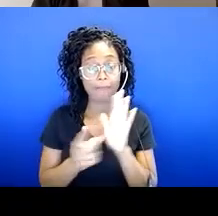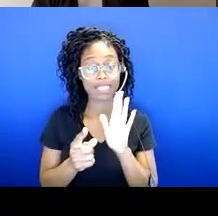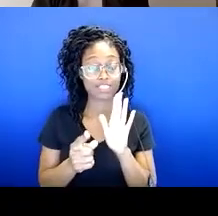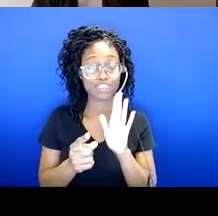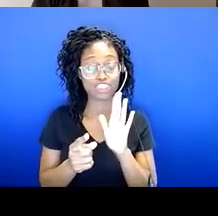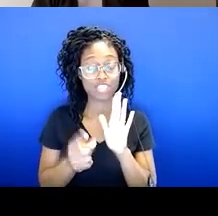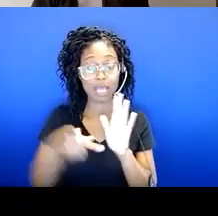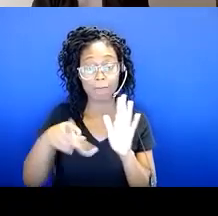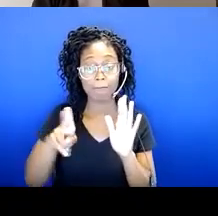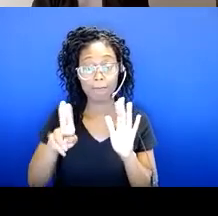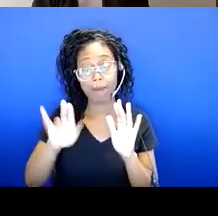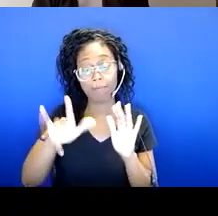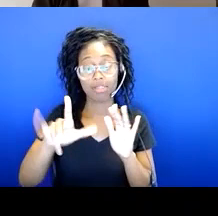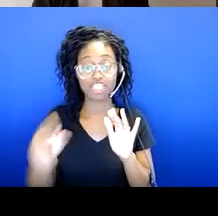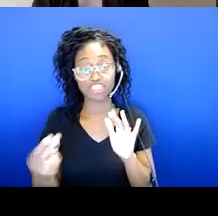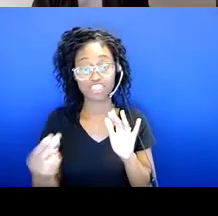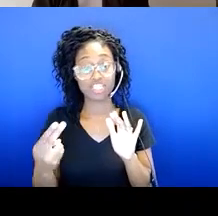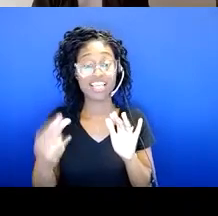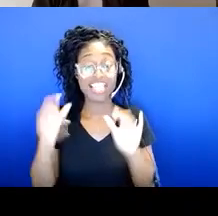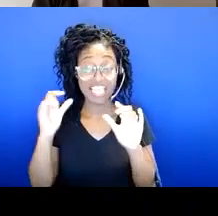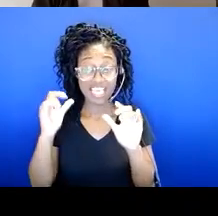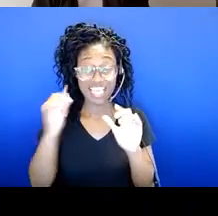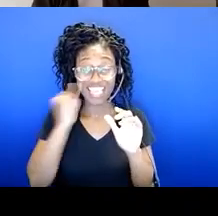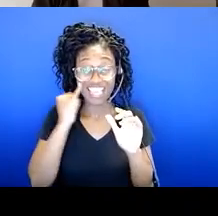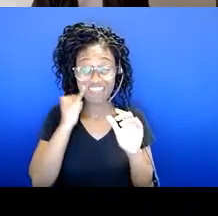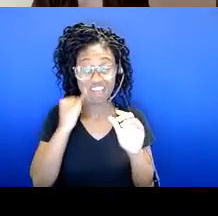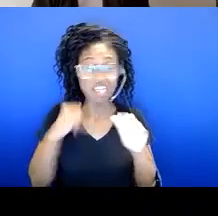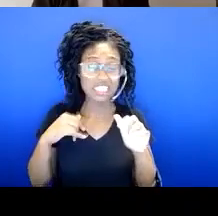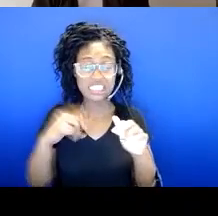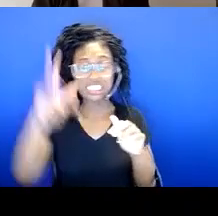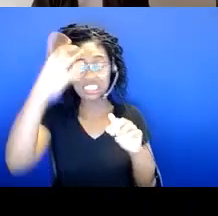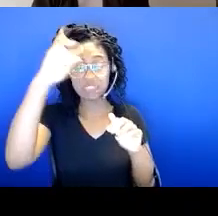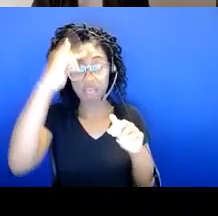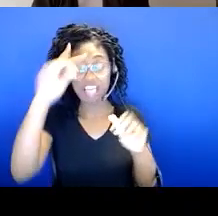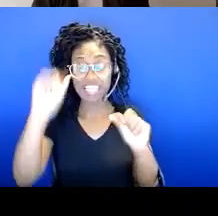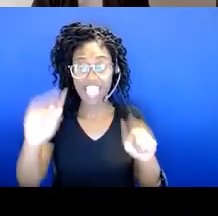start over on the presentation?